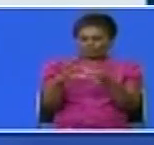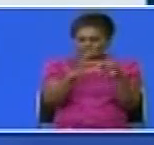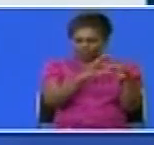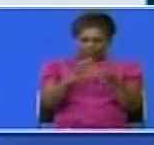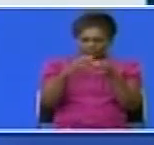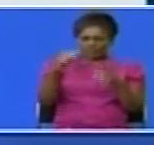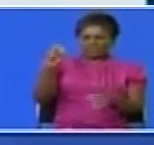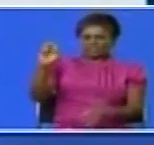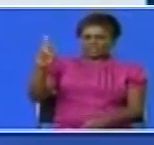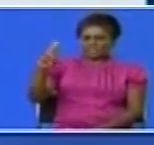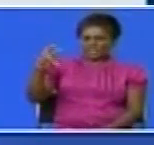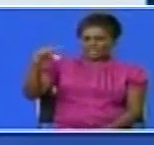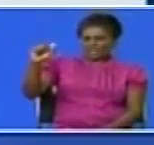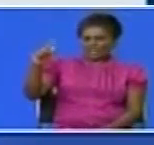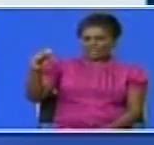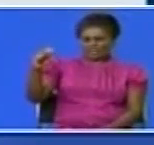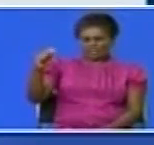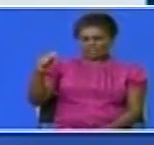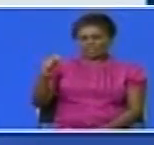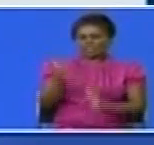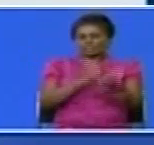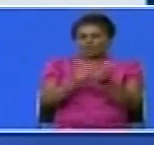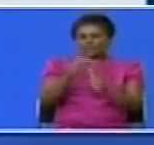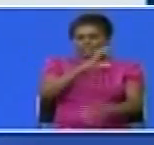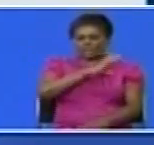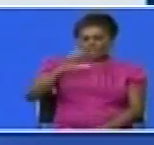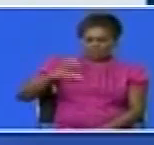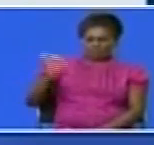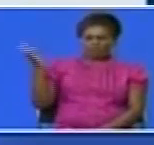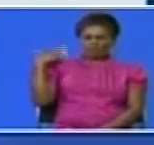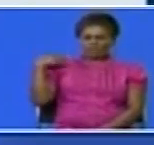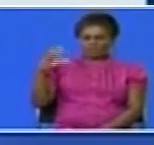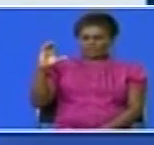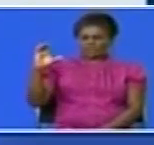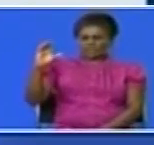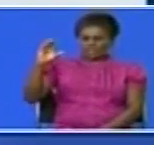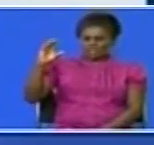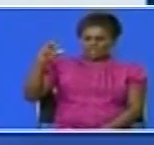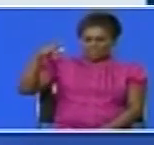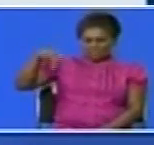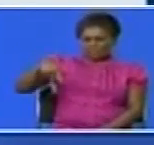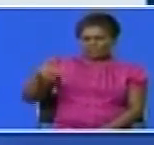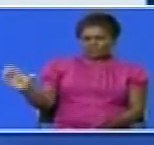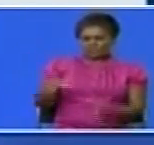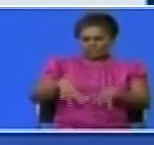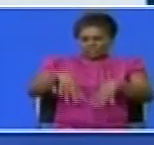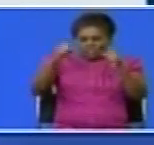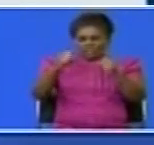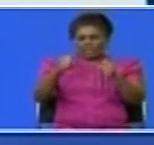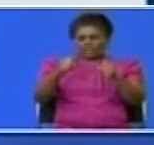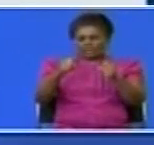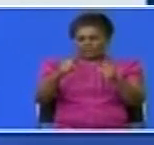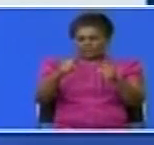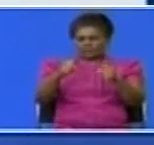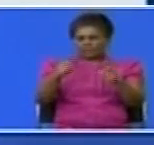Paul Tergat was appointed to the Kenya Academy of Sports Council. Former Provincial Commissioner Francis Bayer was appointed to chair the Kenya Literature Bureau,